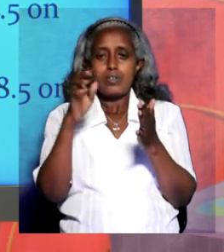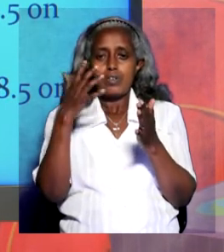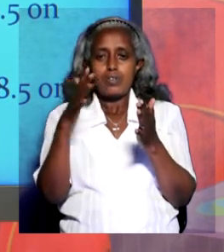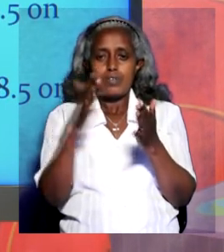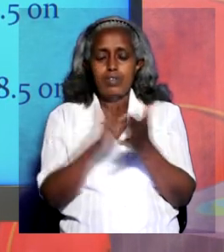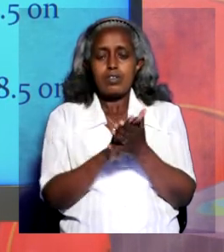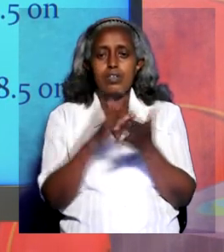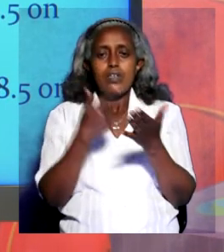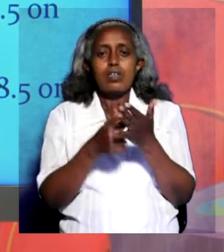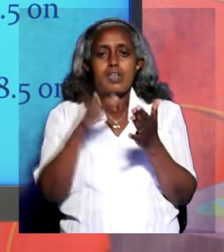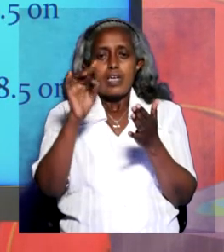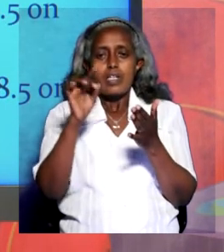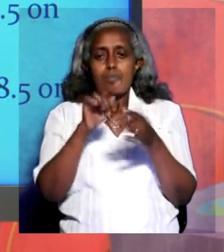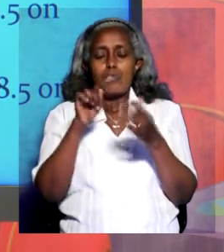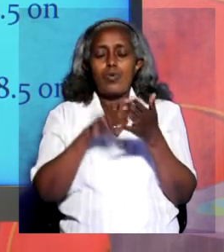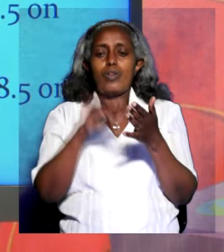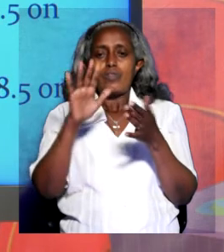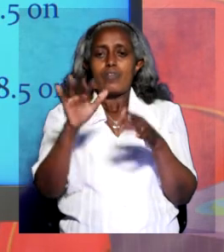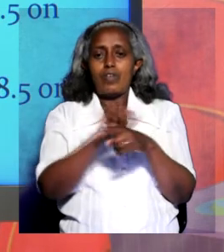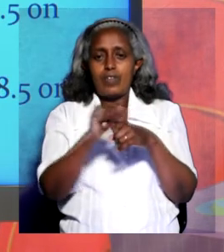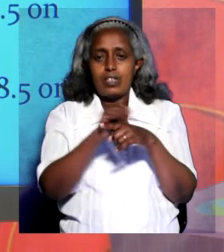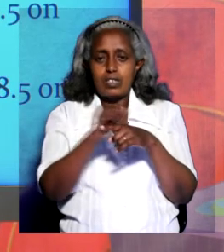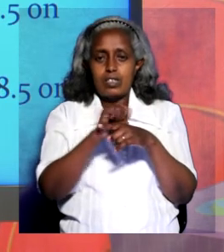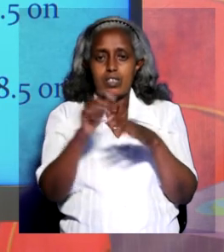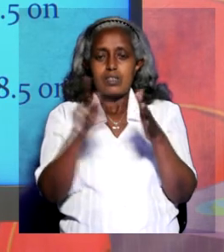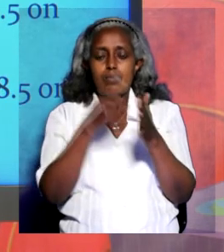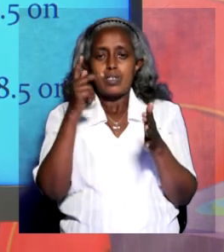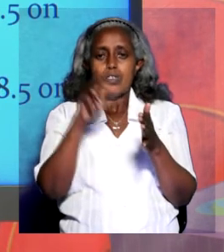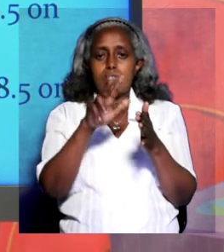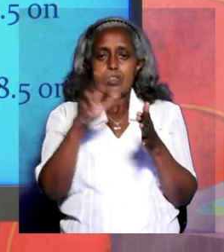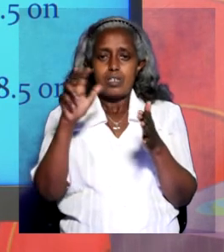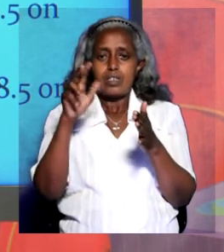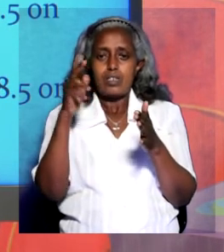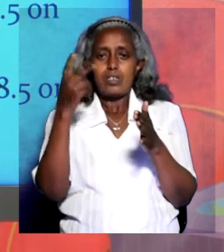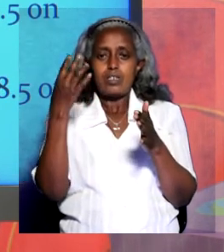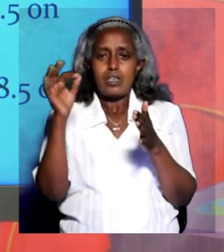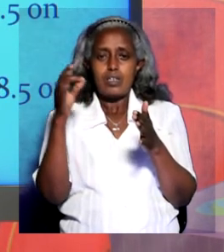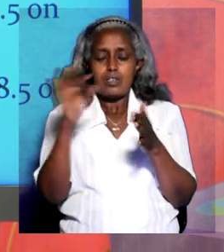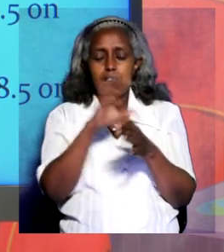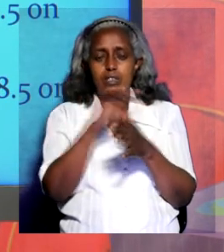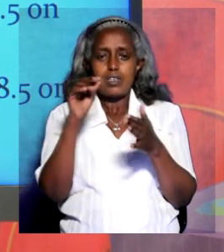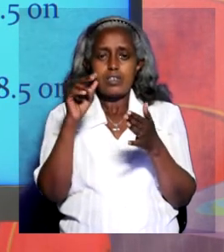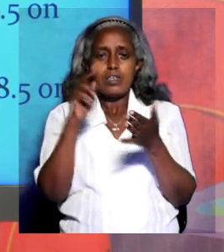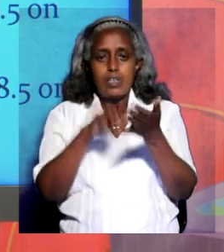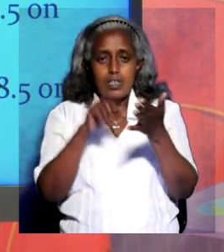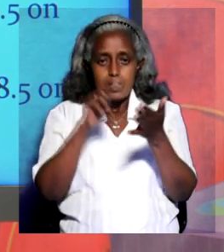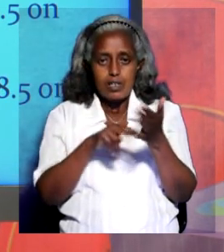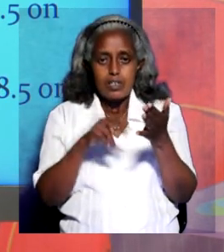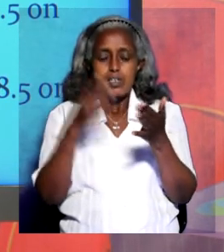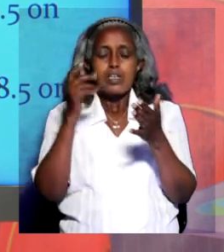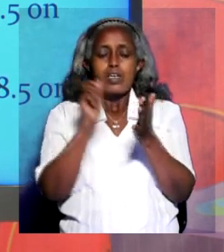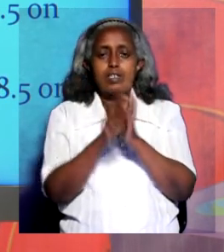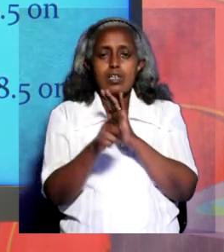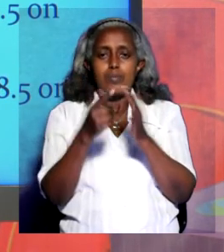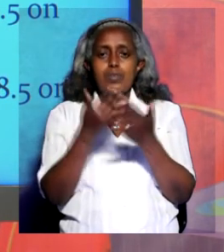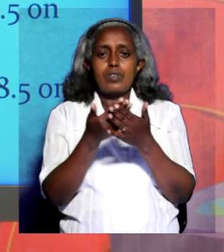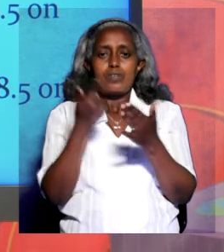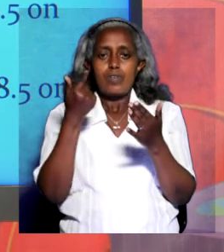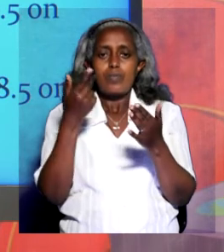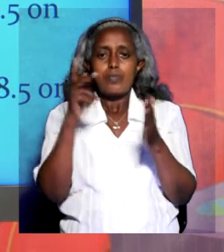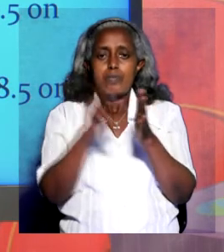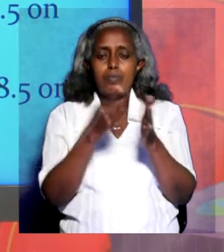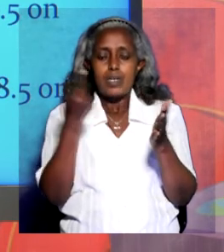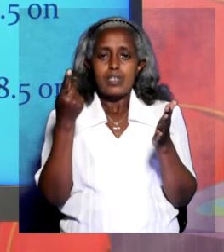exercise 8.5, which is found on page 319. And read examples from